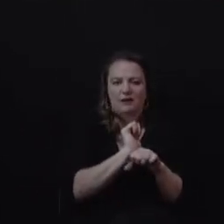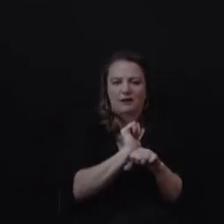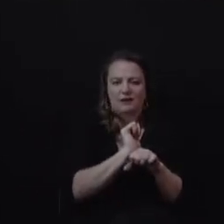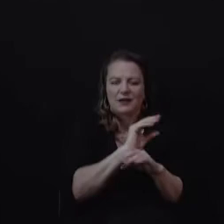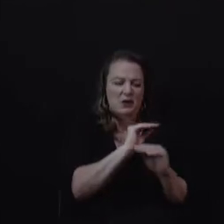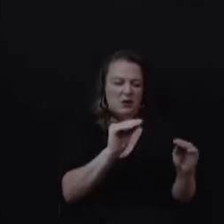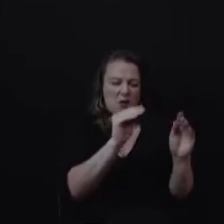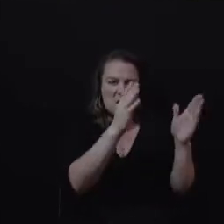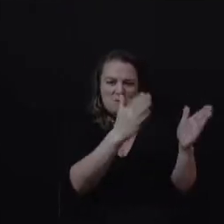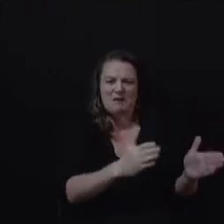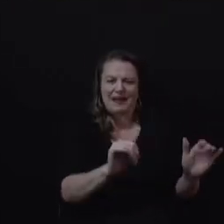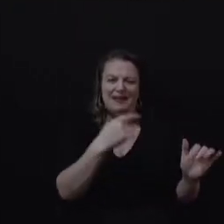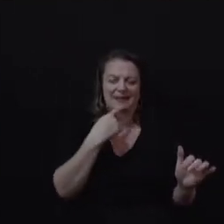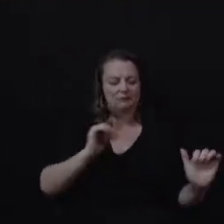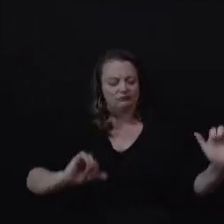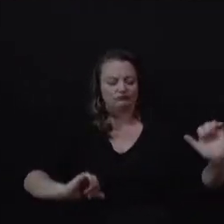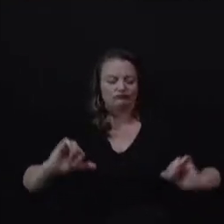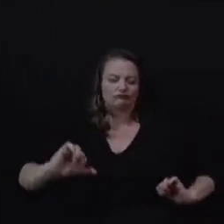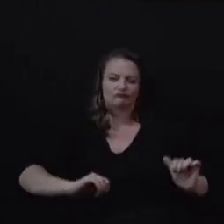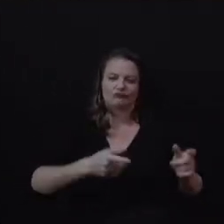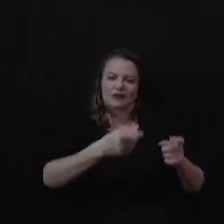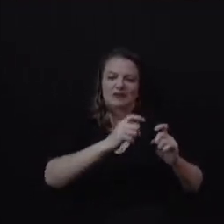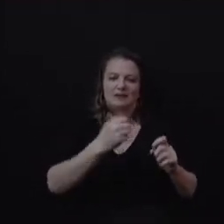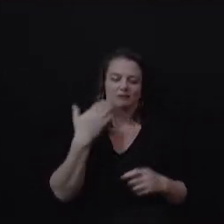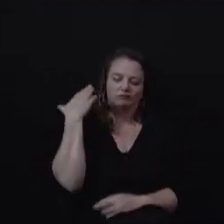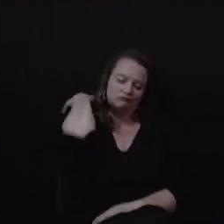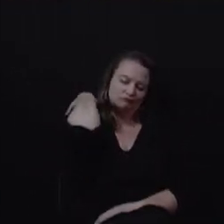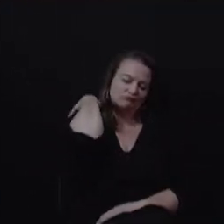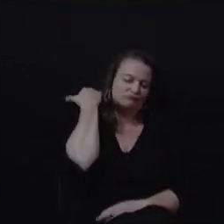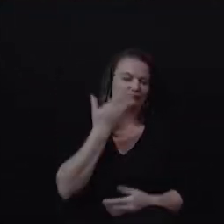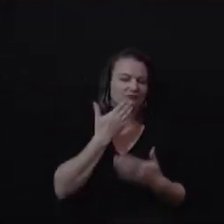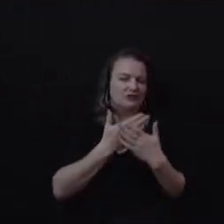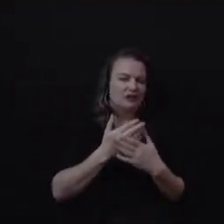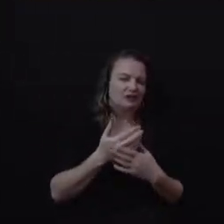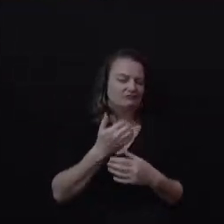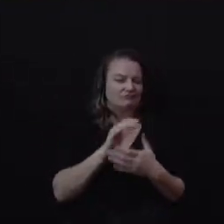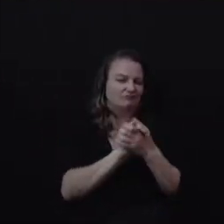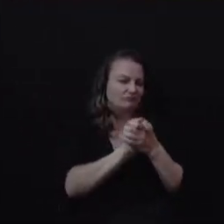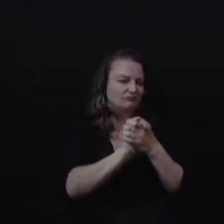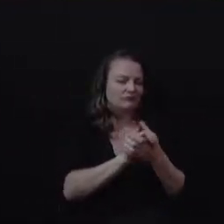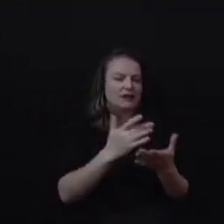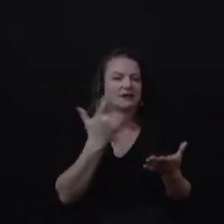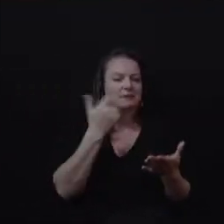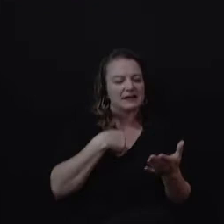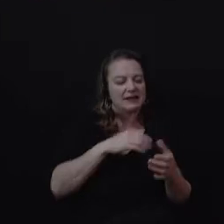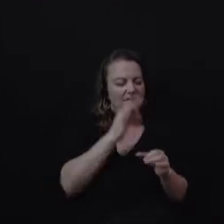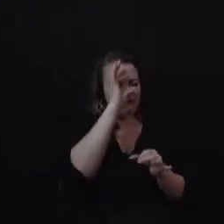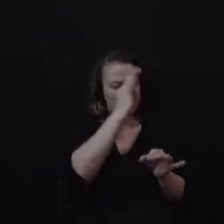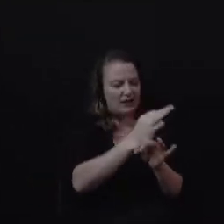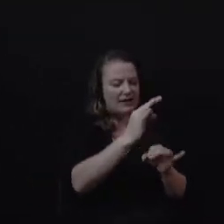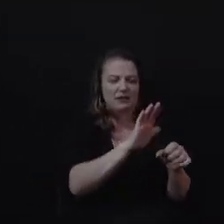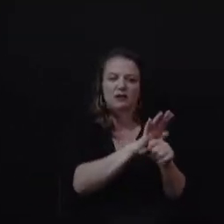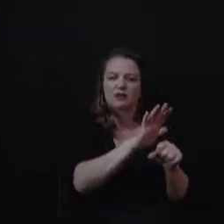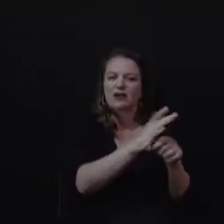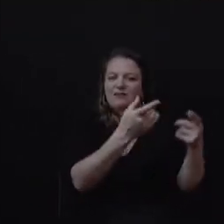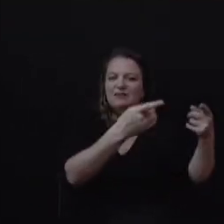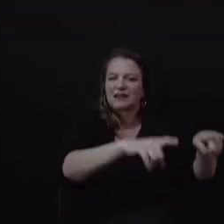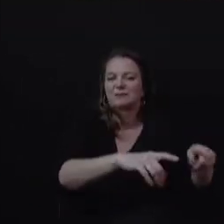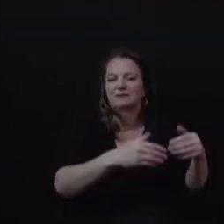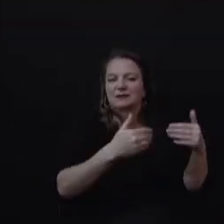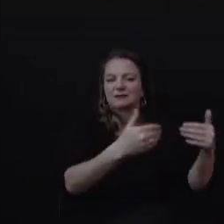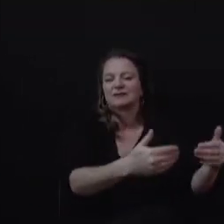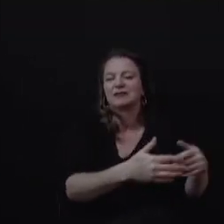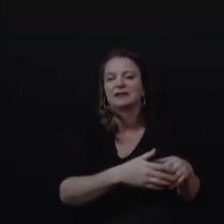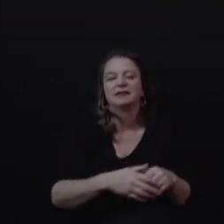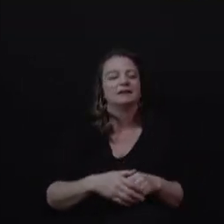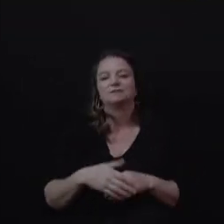I cannot give myself a pat on the back because I had enough faith to make it happen. I can't do that. This past